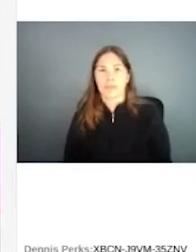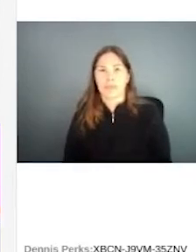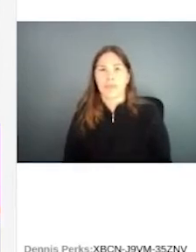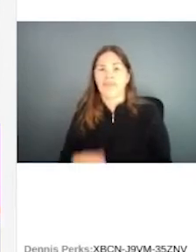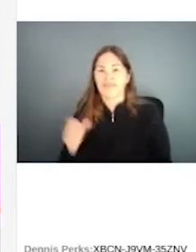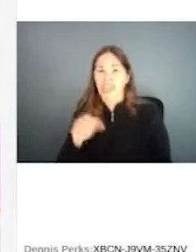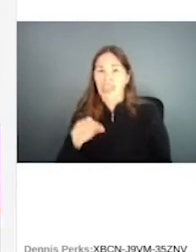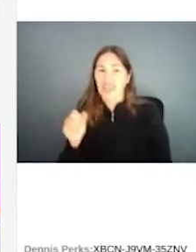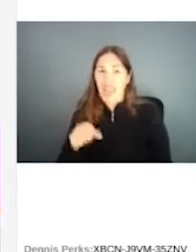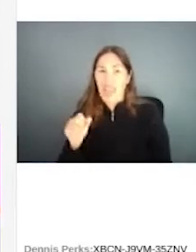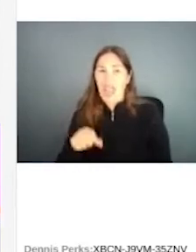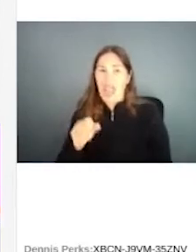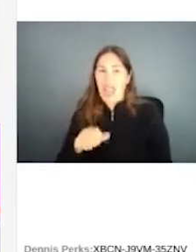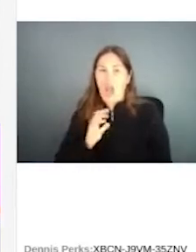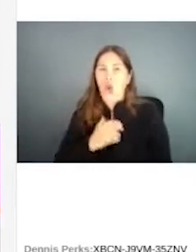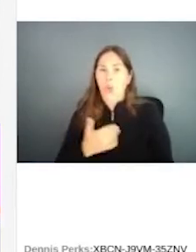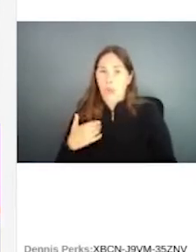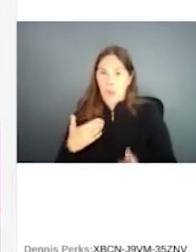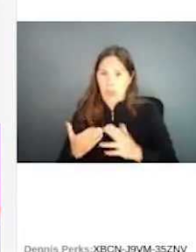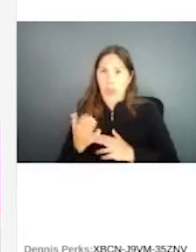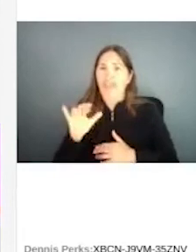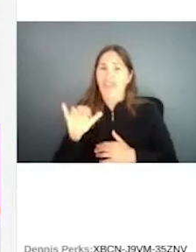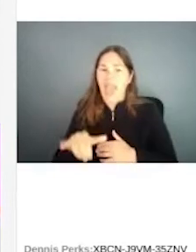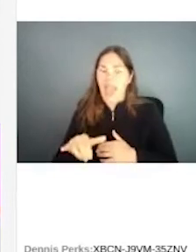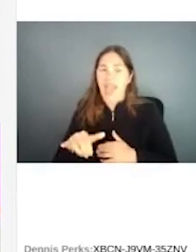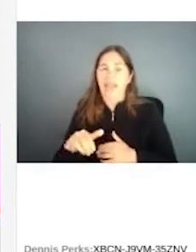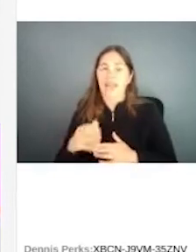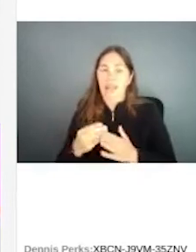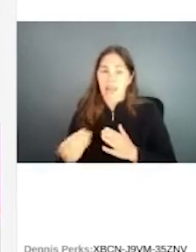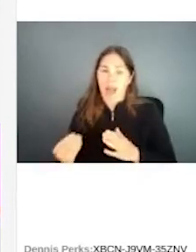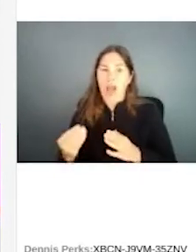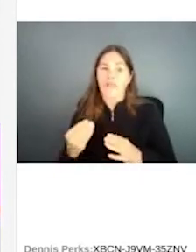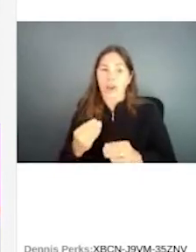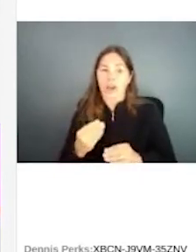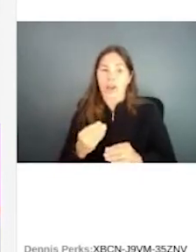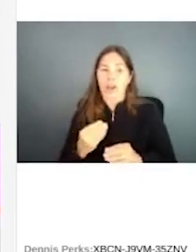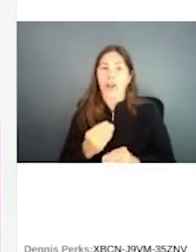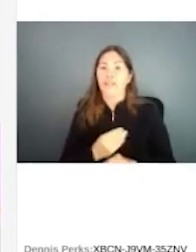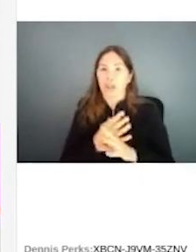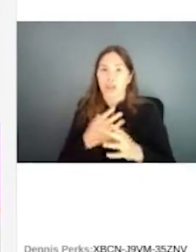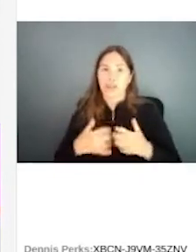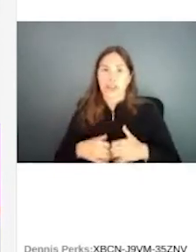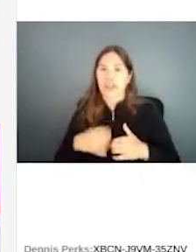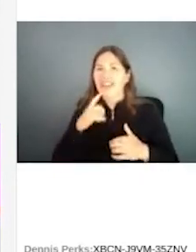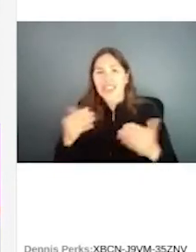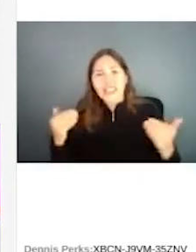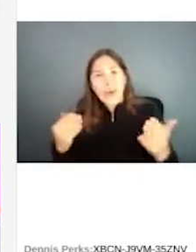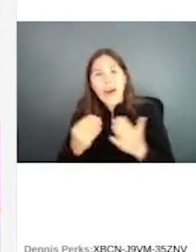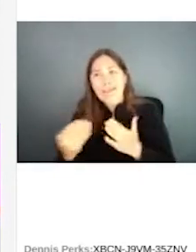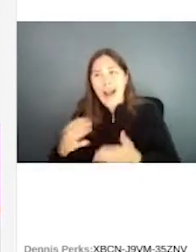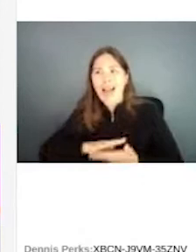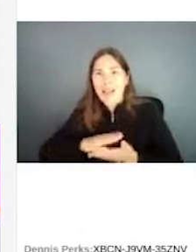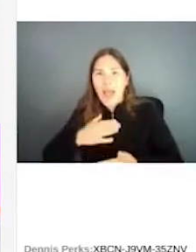Yeah. We went through that whole thing with, we bought virtual machines, and everyone said, why don't you just buy them a laptop?